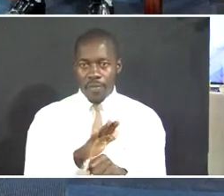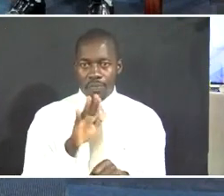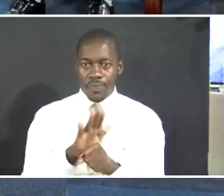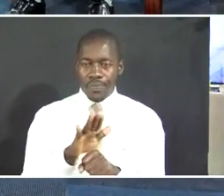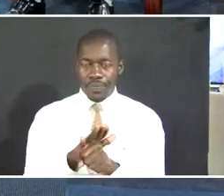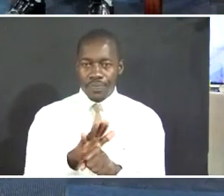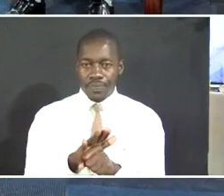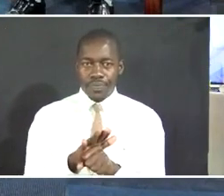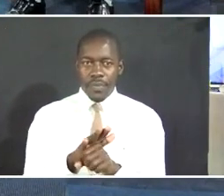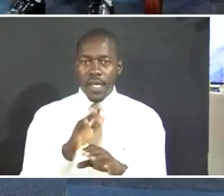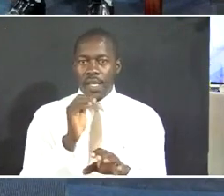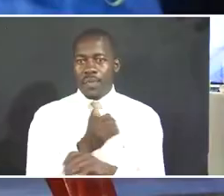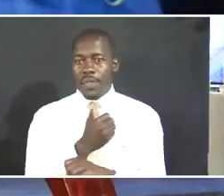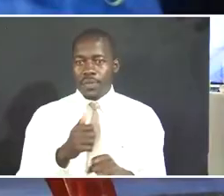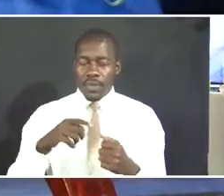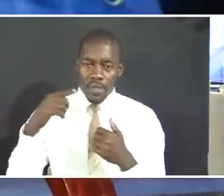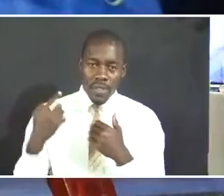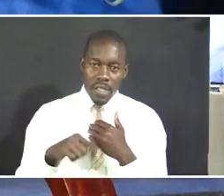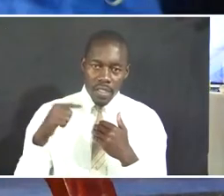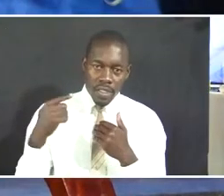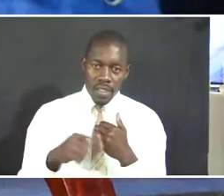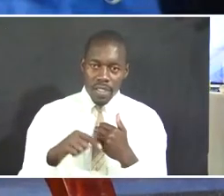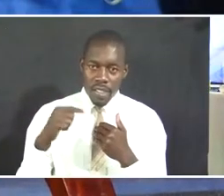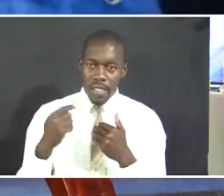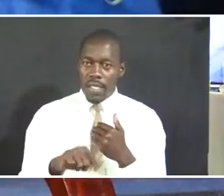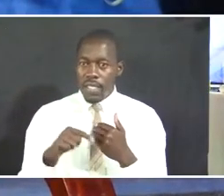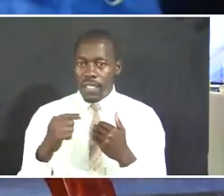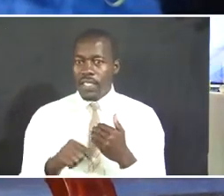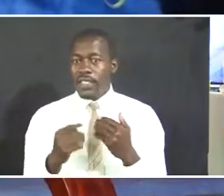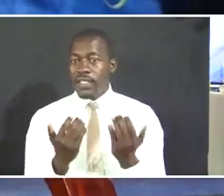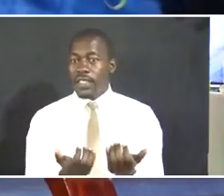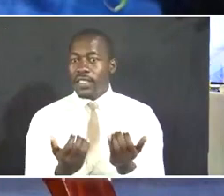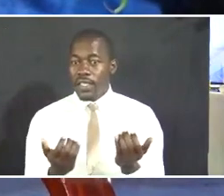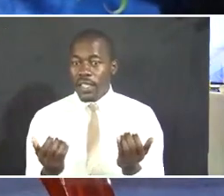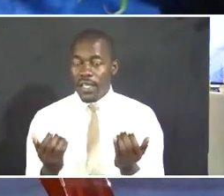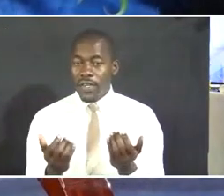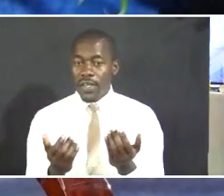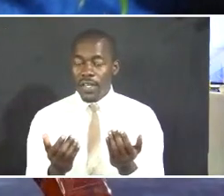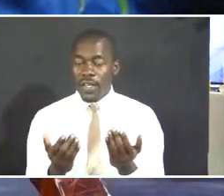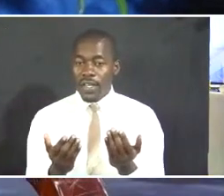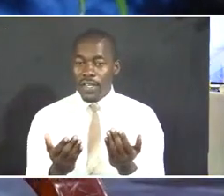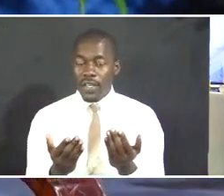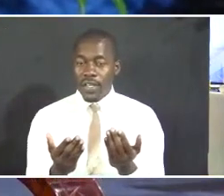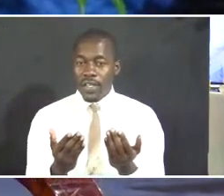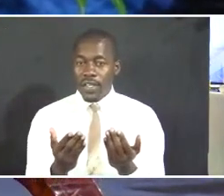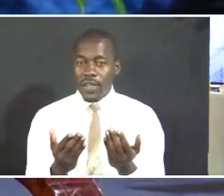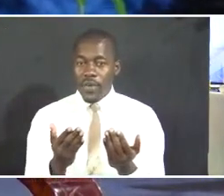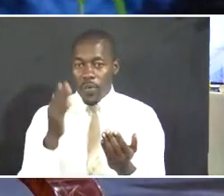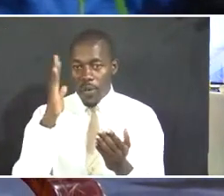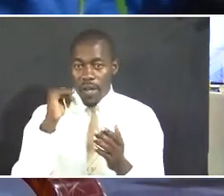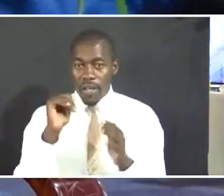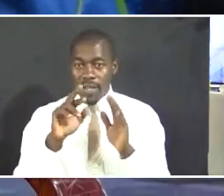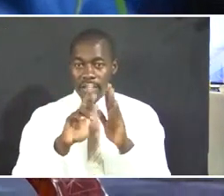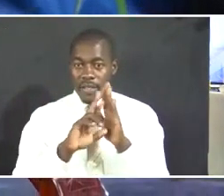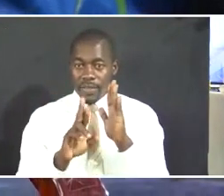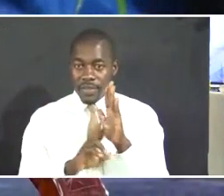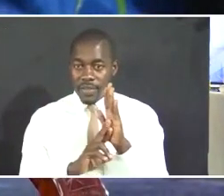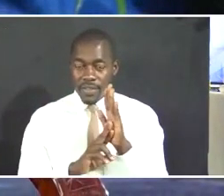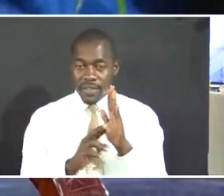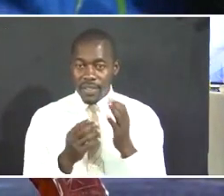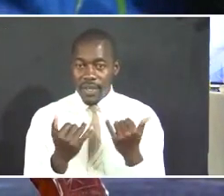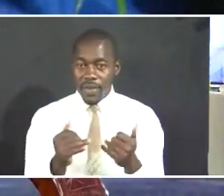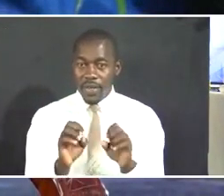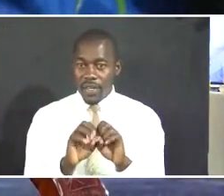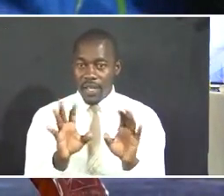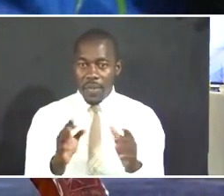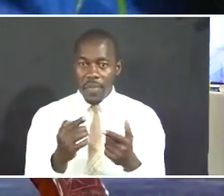beat somebody's child. You cannot insult. So those are things. But in some of these